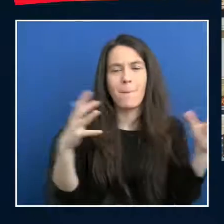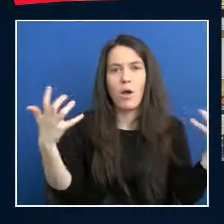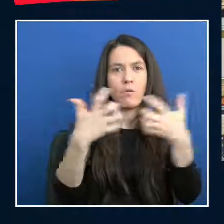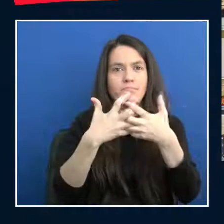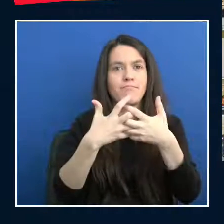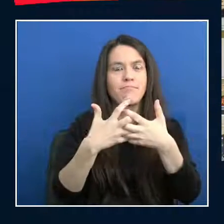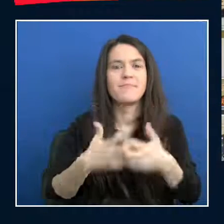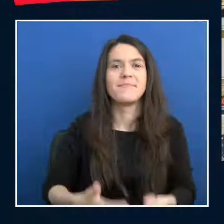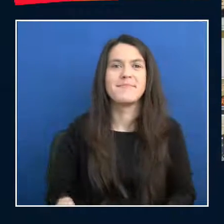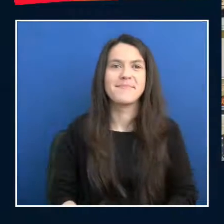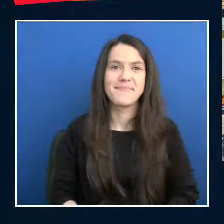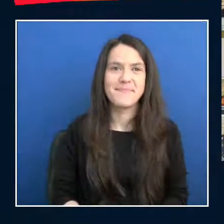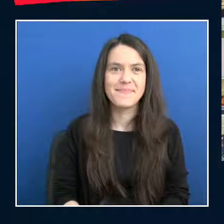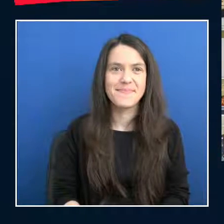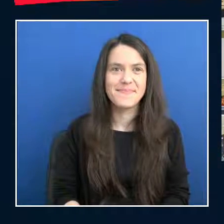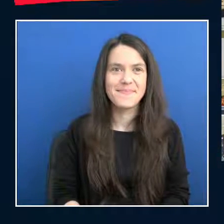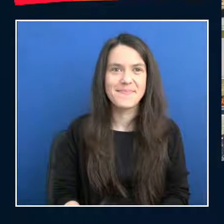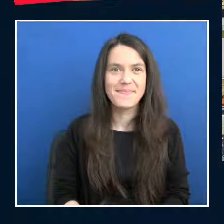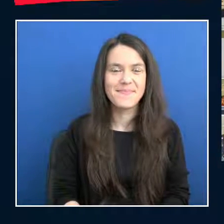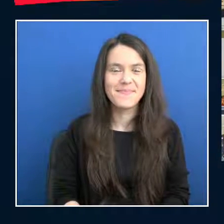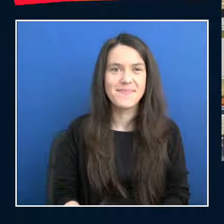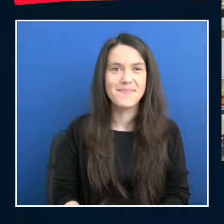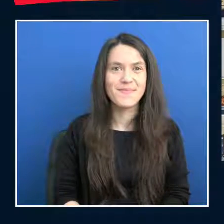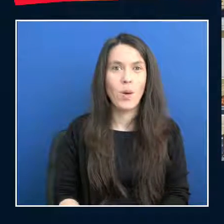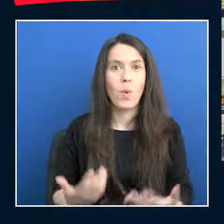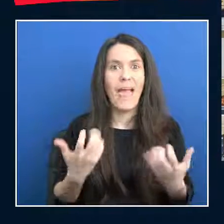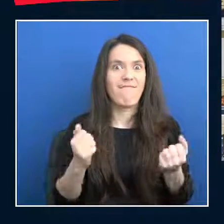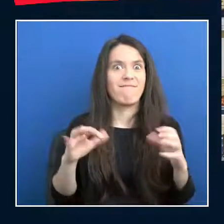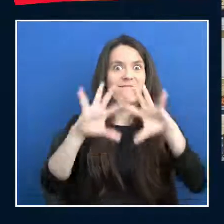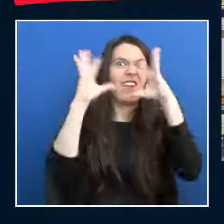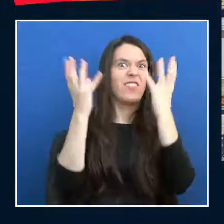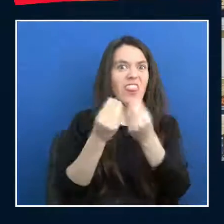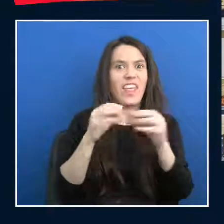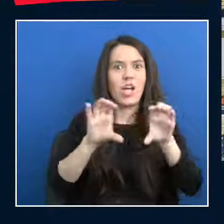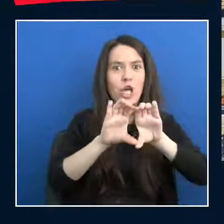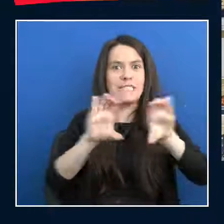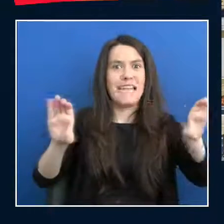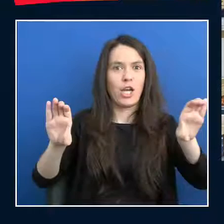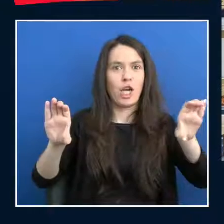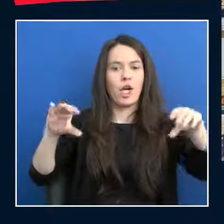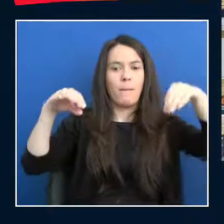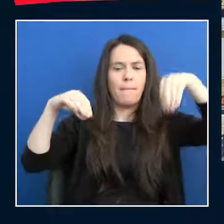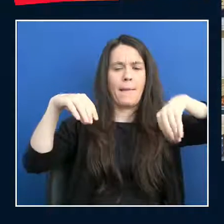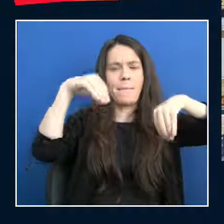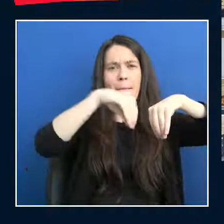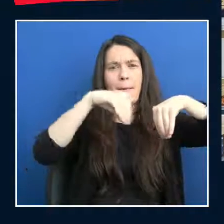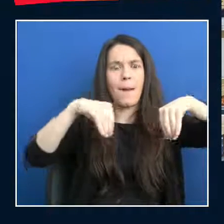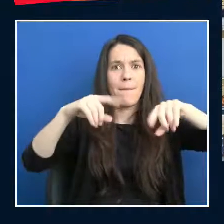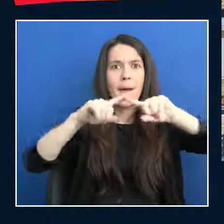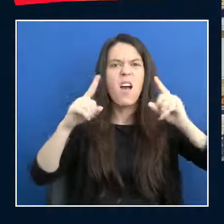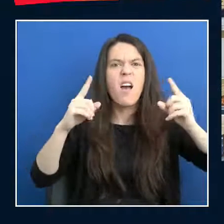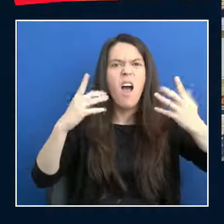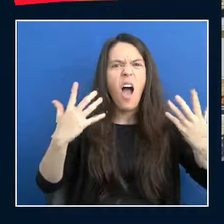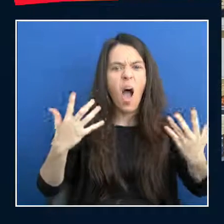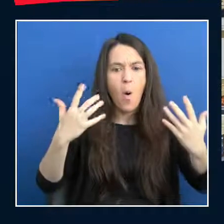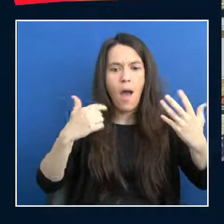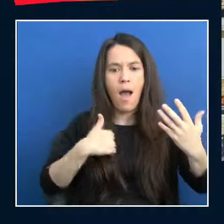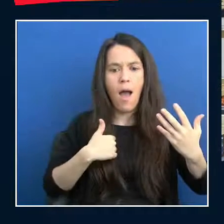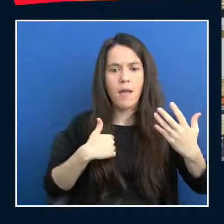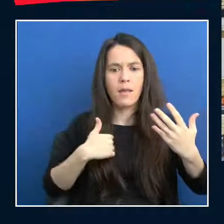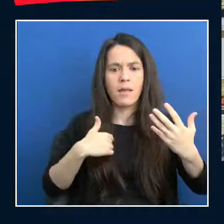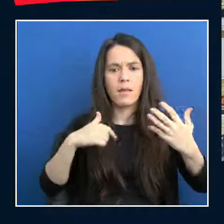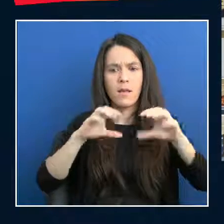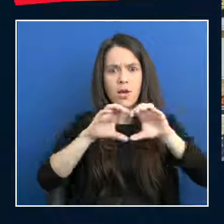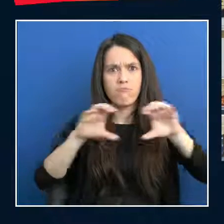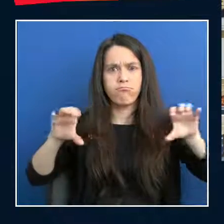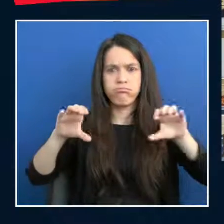So when we have everything containerized, you might think, okay, how do I put them together? Or maybe I do have a database